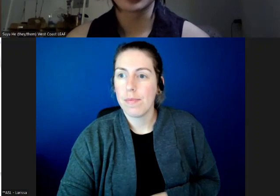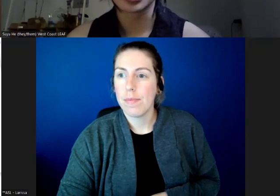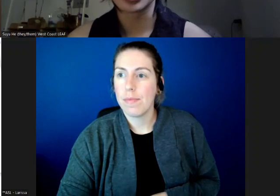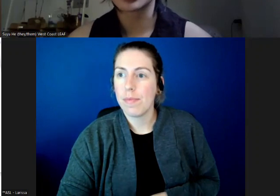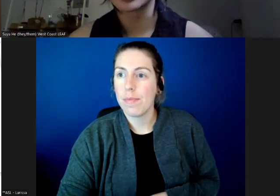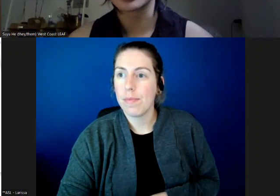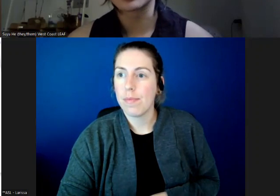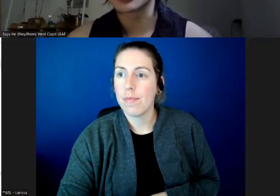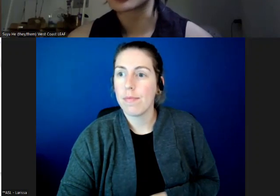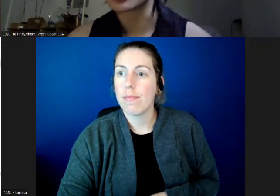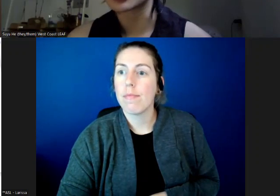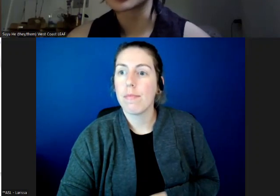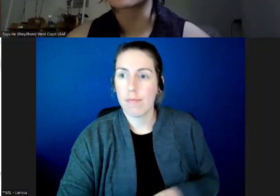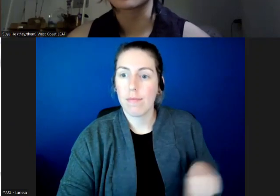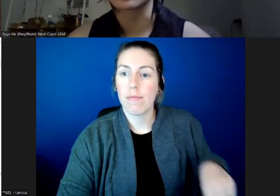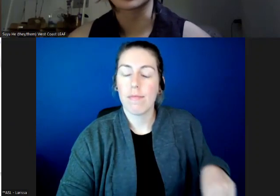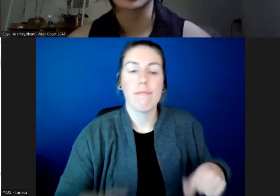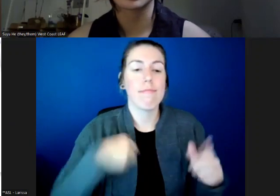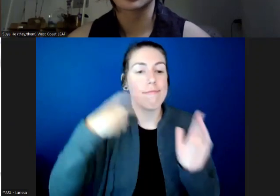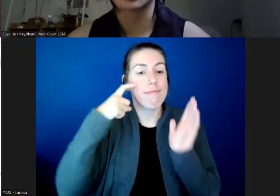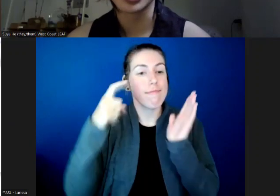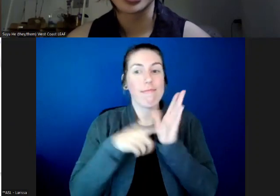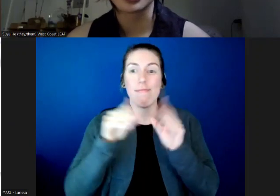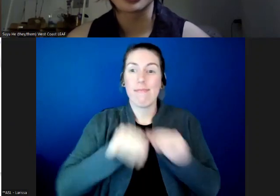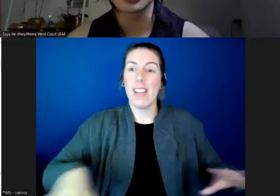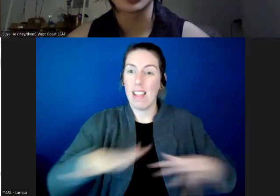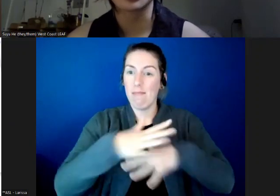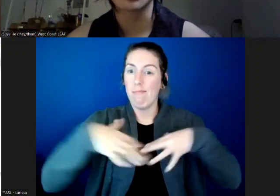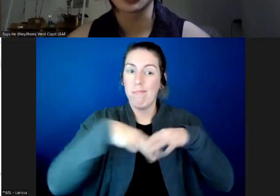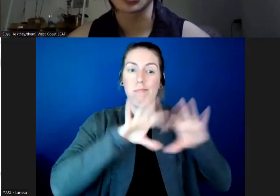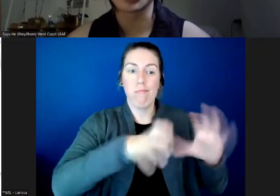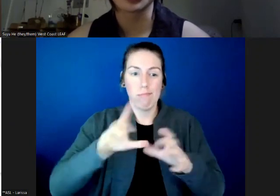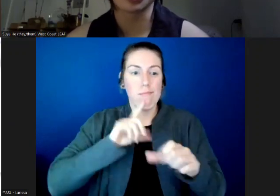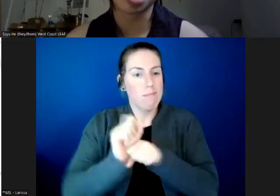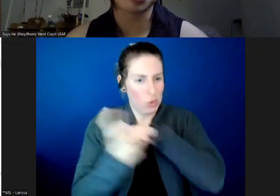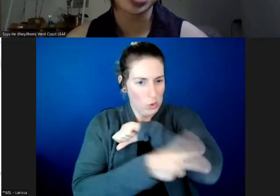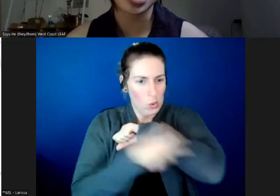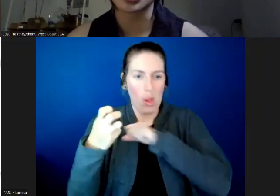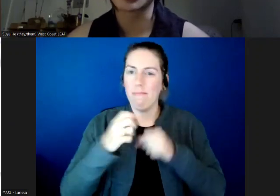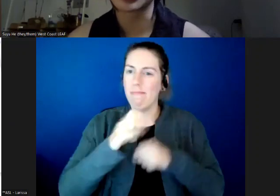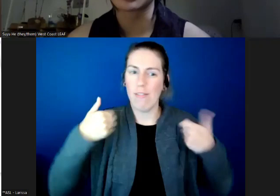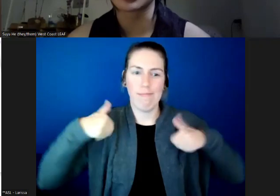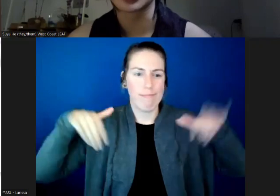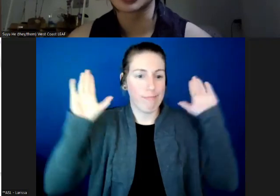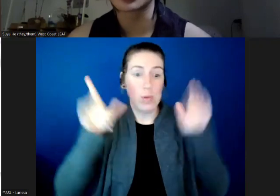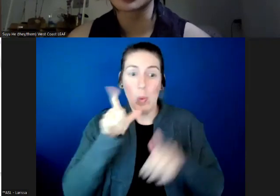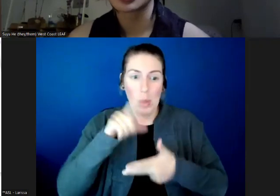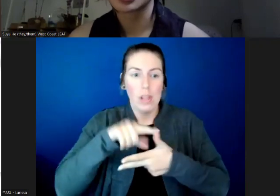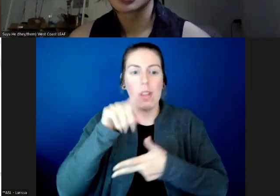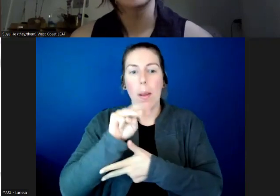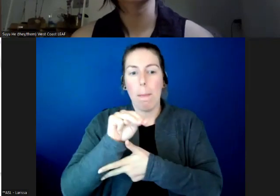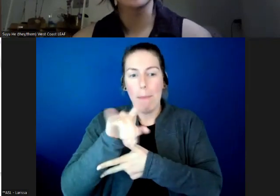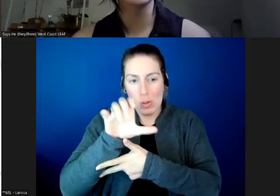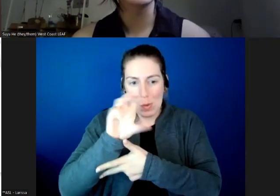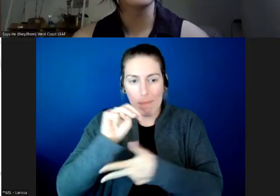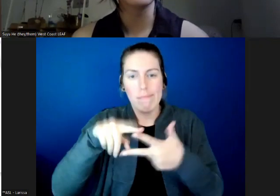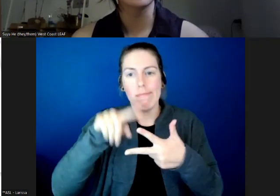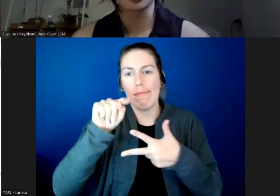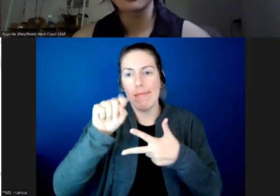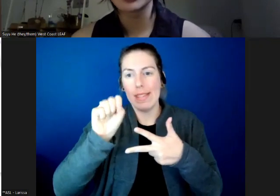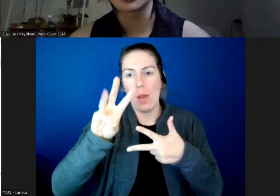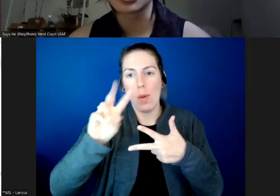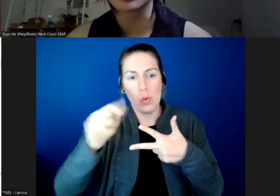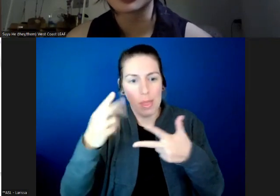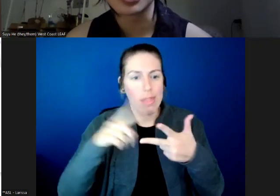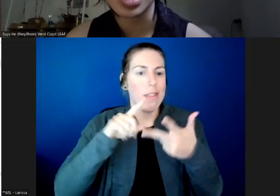from the traditional unsurrendered and stolen homelands of the Musqueam, Squamish, and Tsleil-Waututh nations. And West Coast